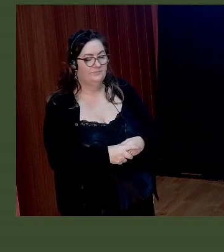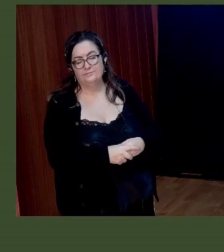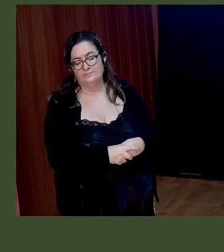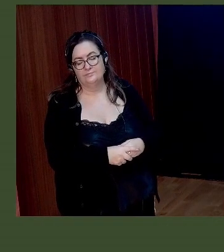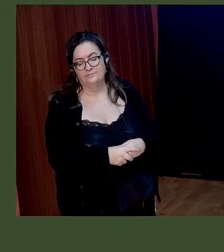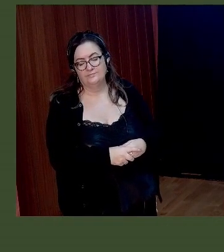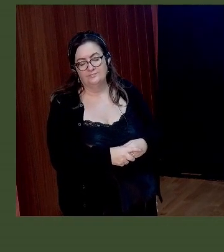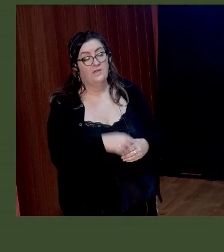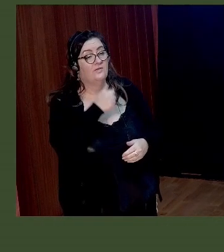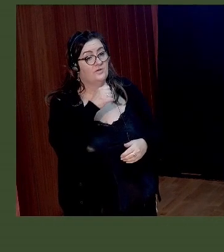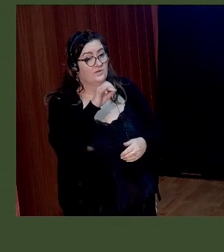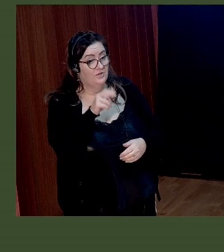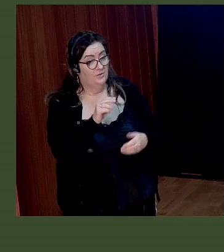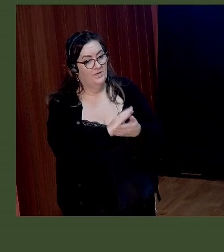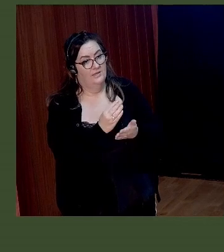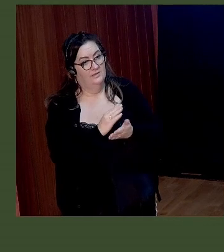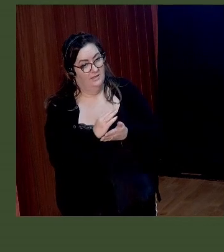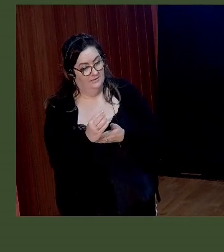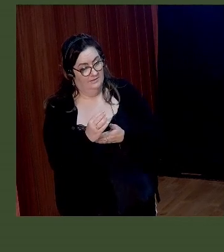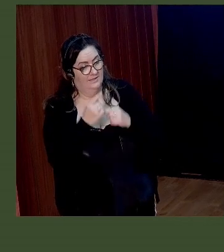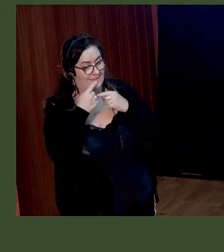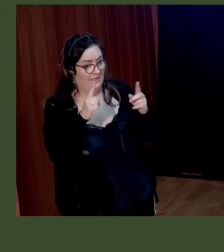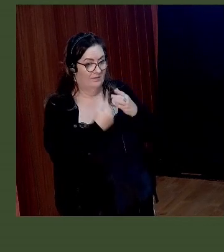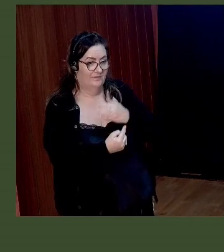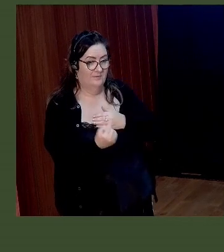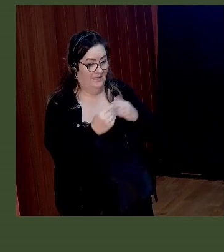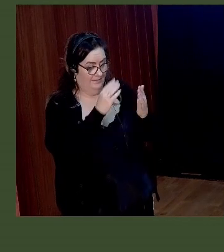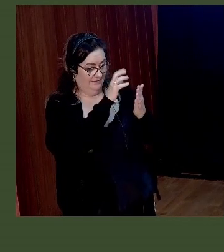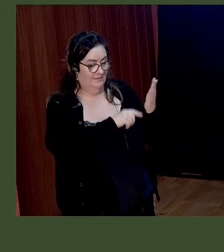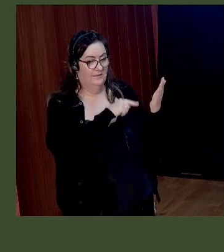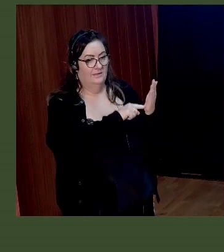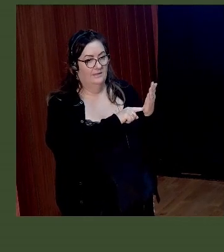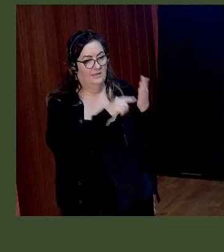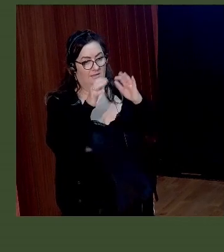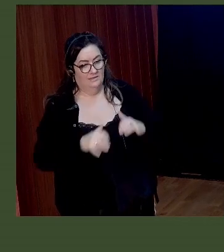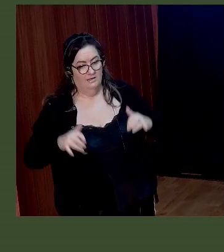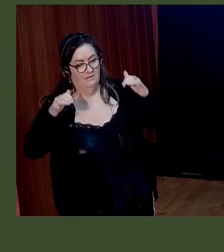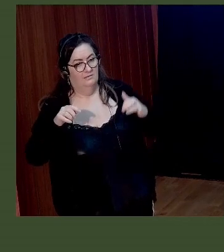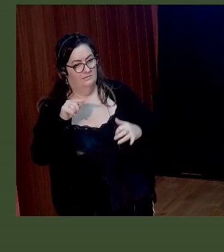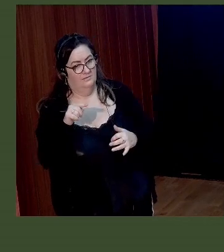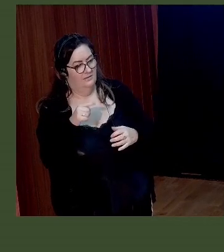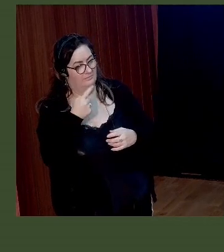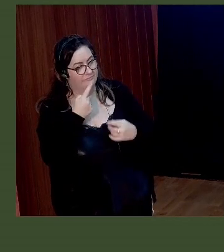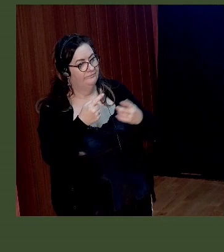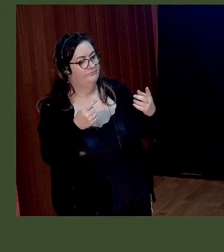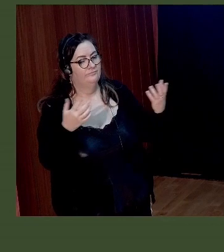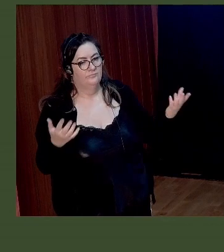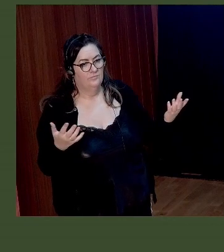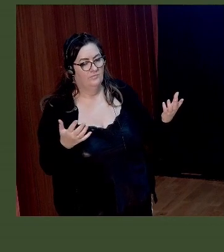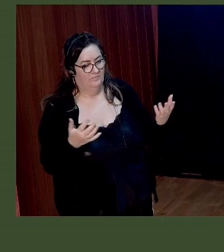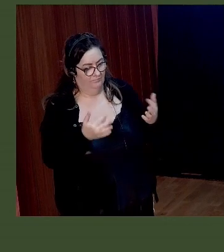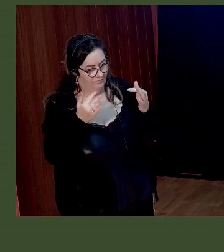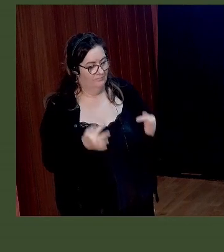On the 21st of January 1919, in the Declaration of Independence, Dáil Éireann declared in the name of the nation,